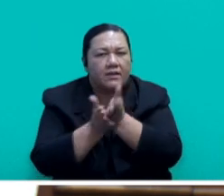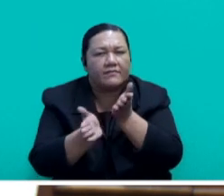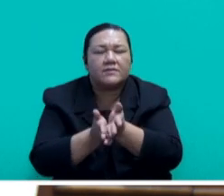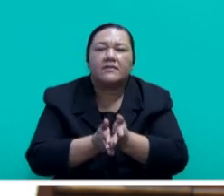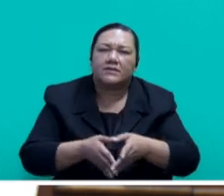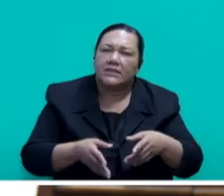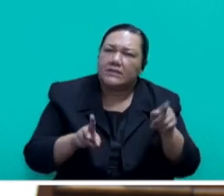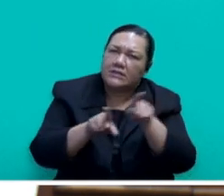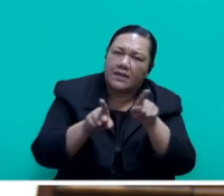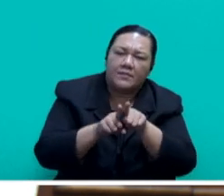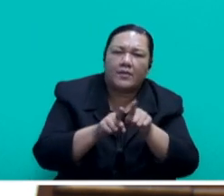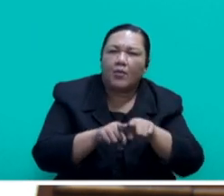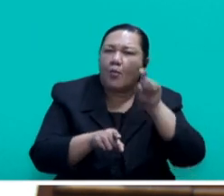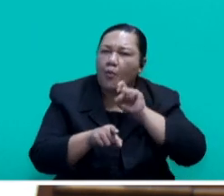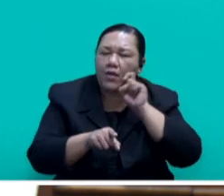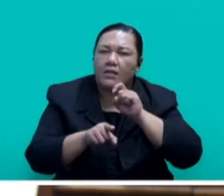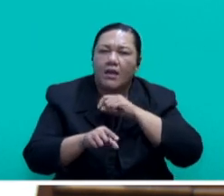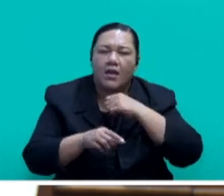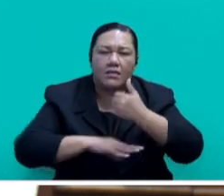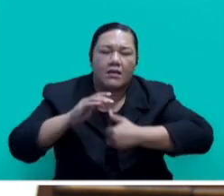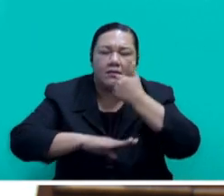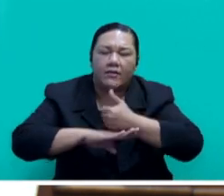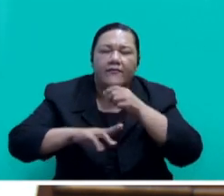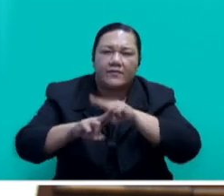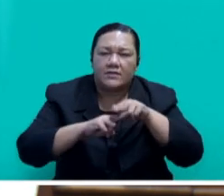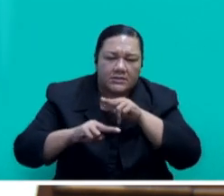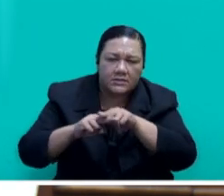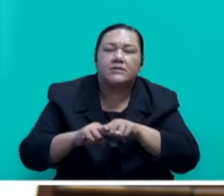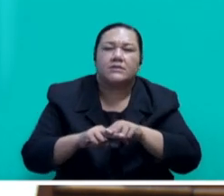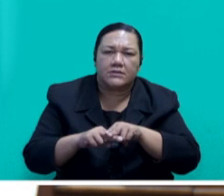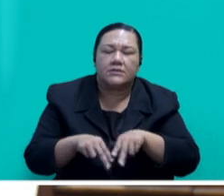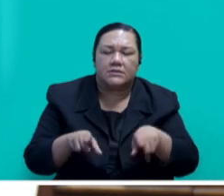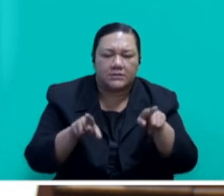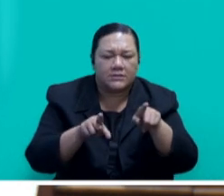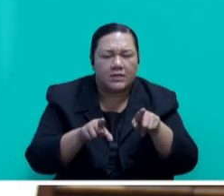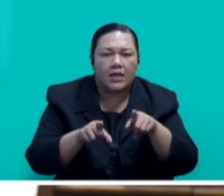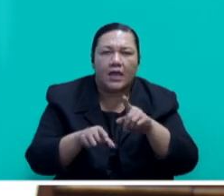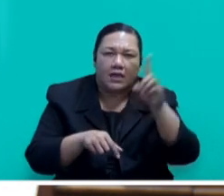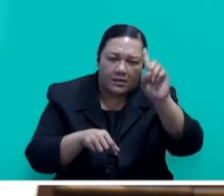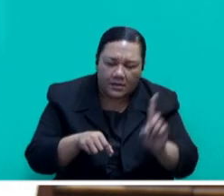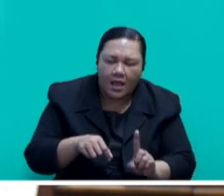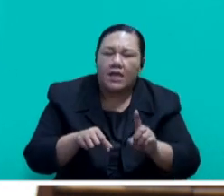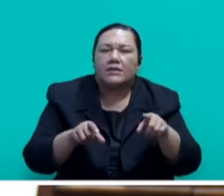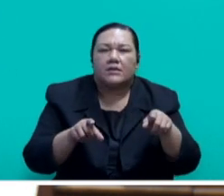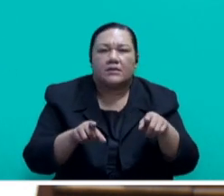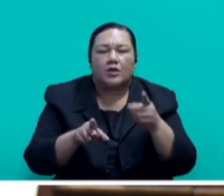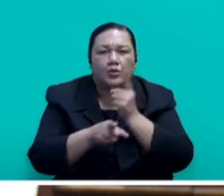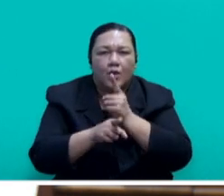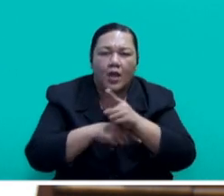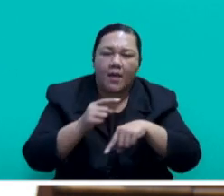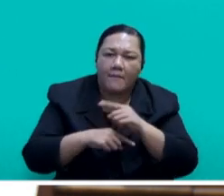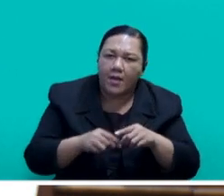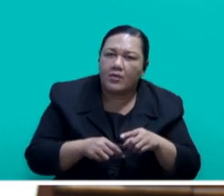Authority of Fiji and the Energy Fiji communicate over water and power cuts? Are their